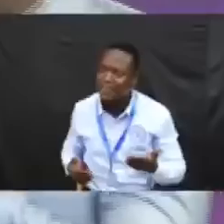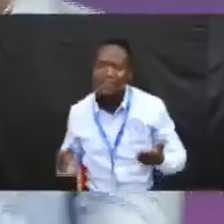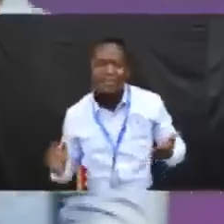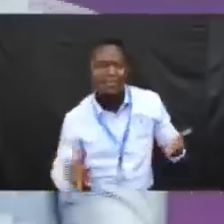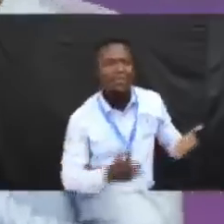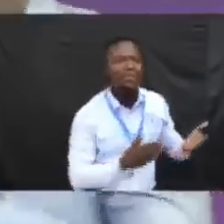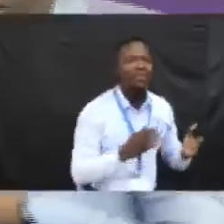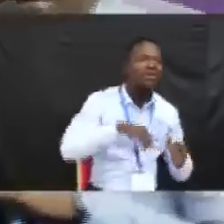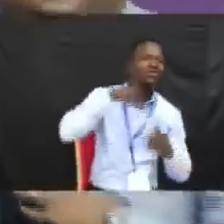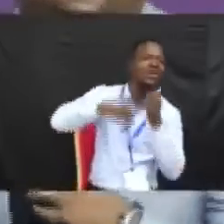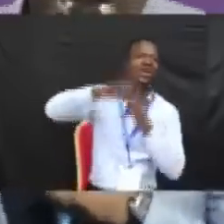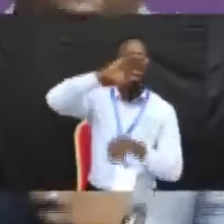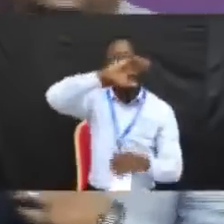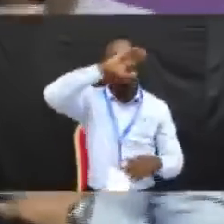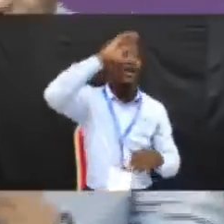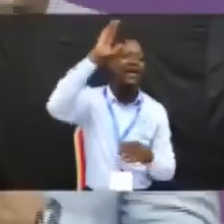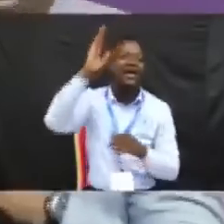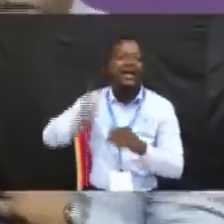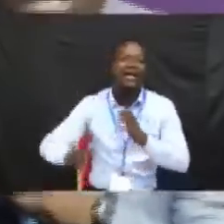to me.